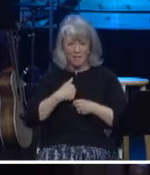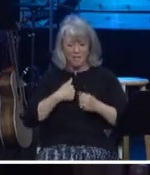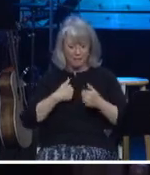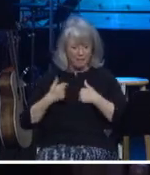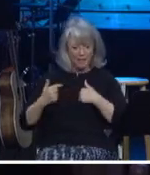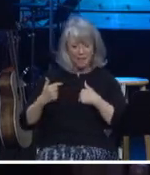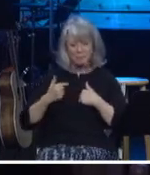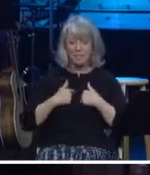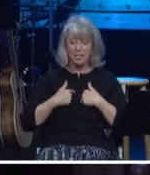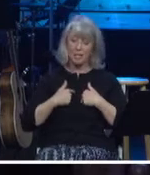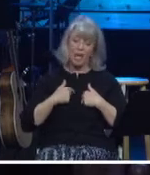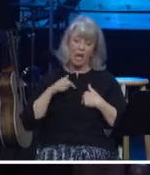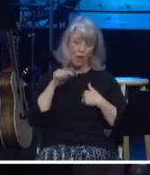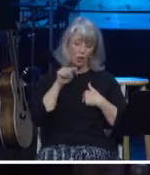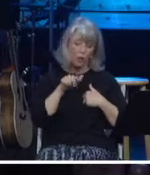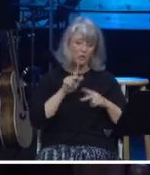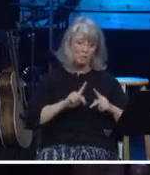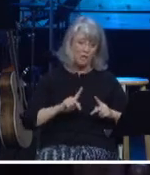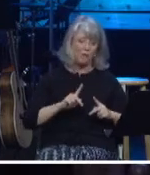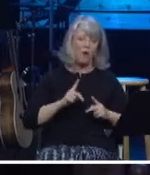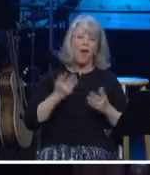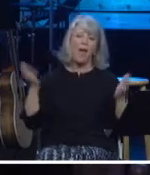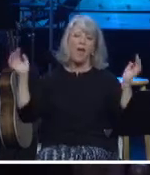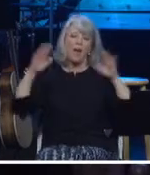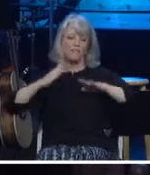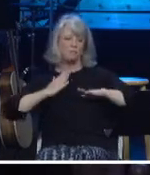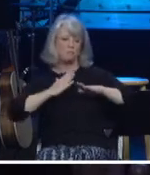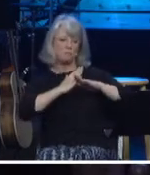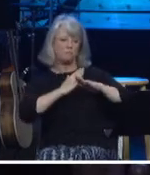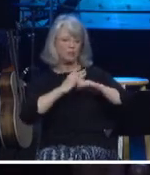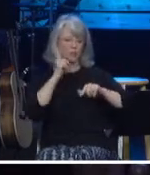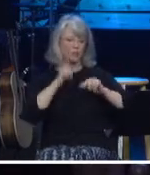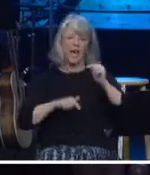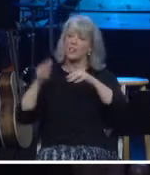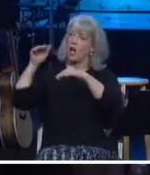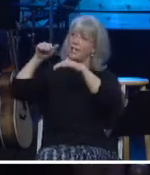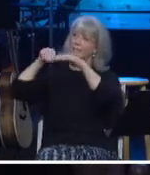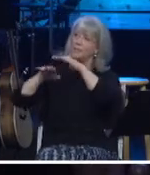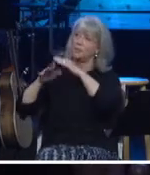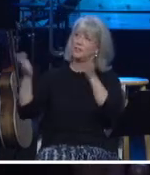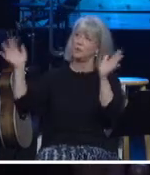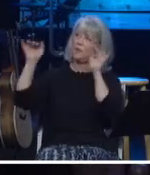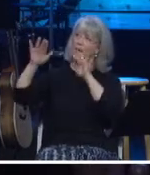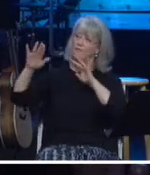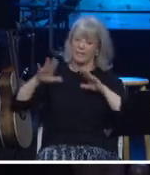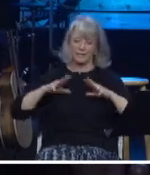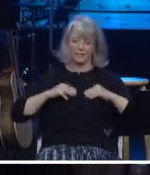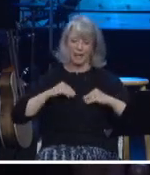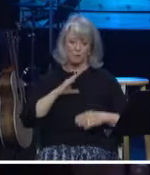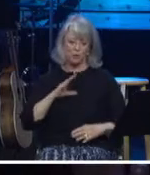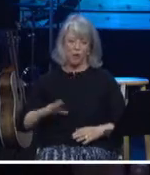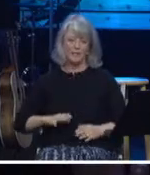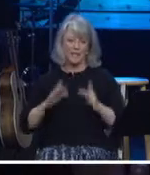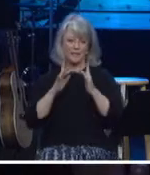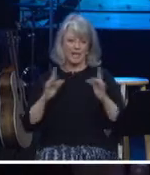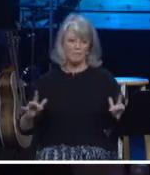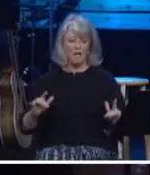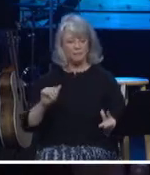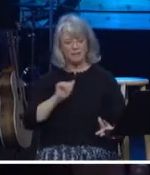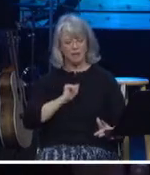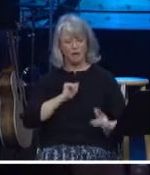Understand that. Pride bars sinners from heaven. You cannot come to Christ while